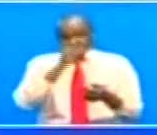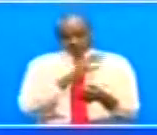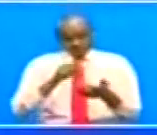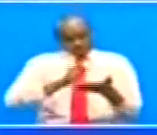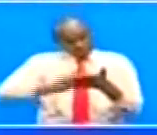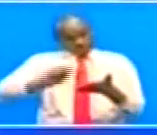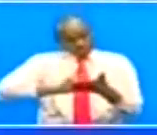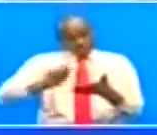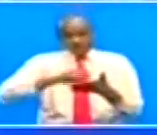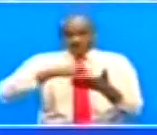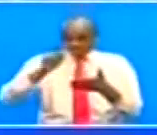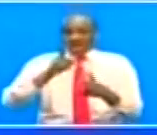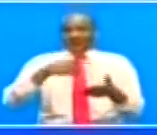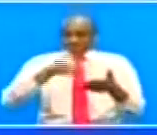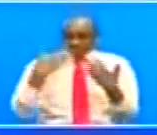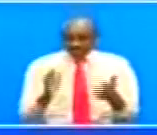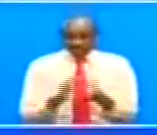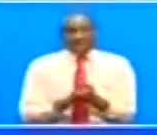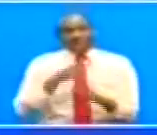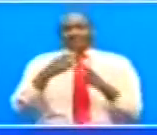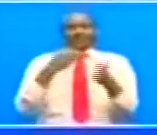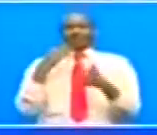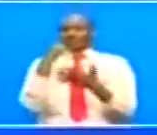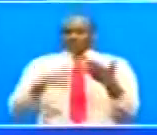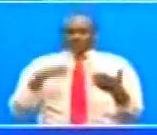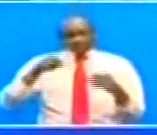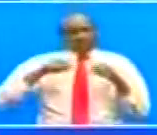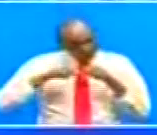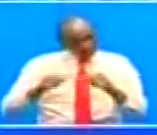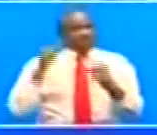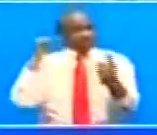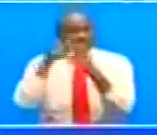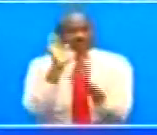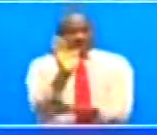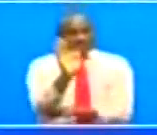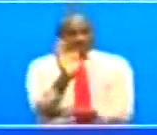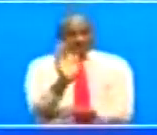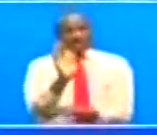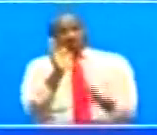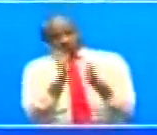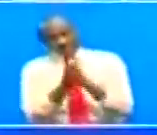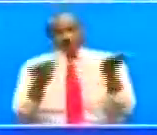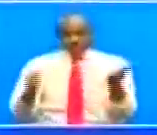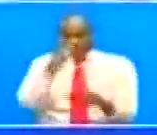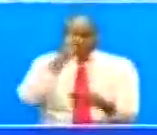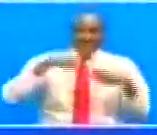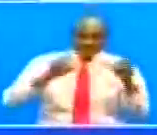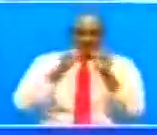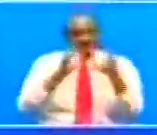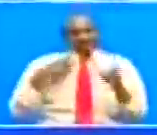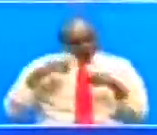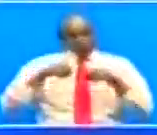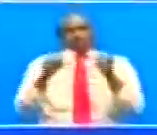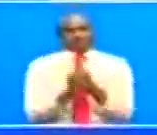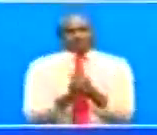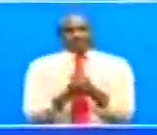shortly after Dr. Besigye had vehemently vowed to proceed with his intentions with or without police permission. The